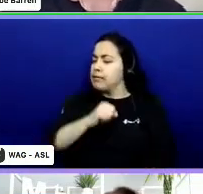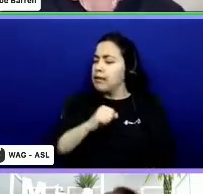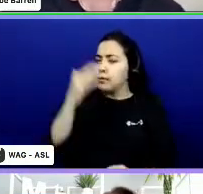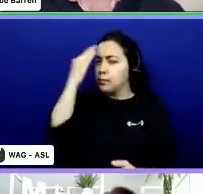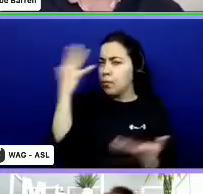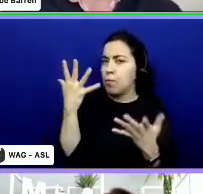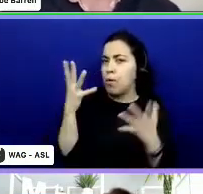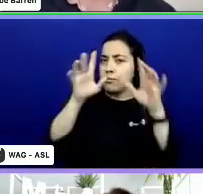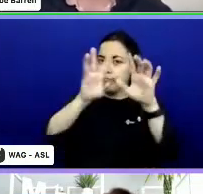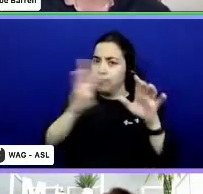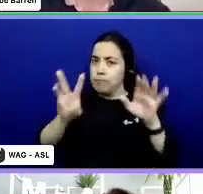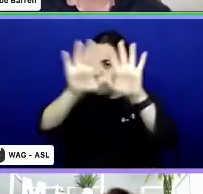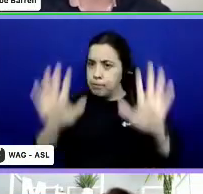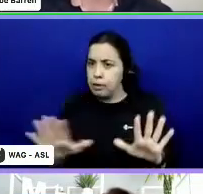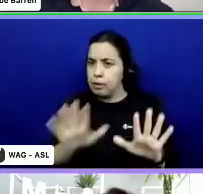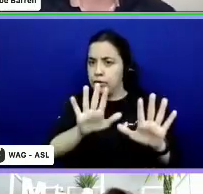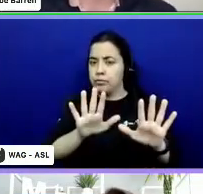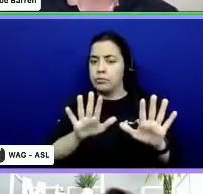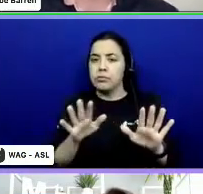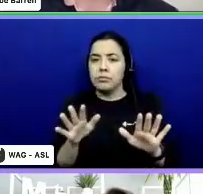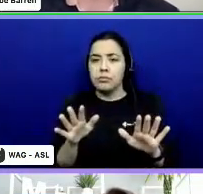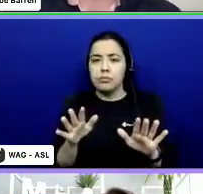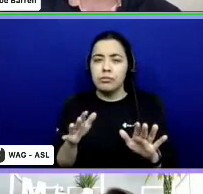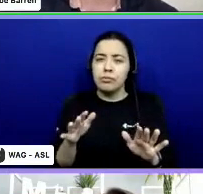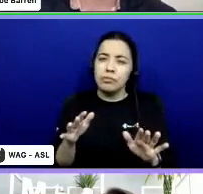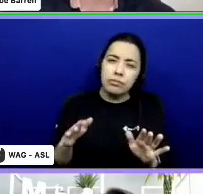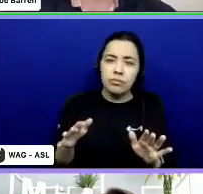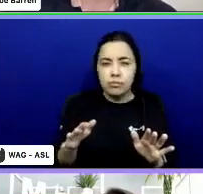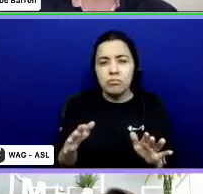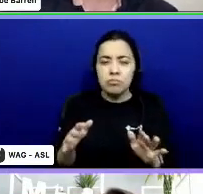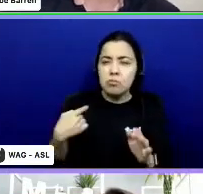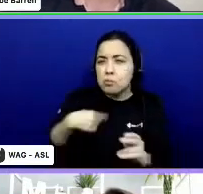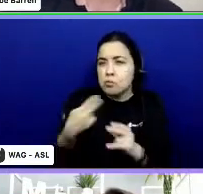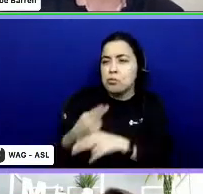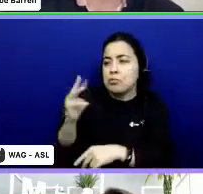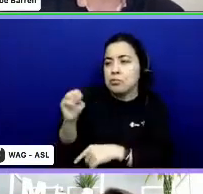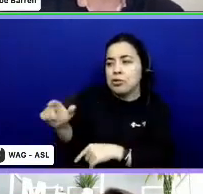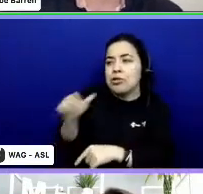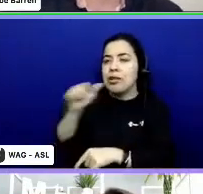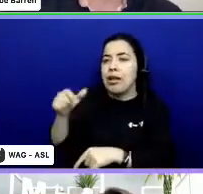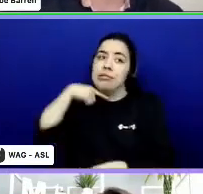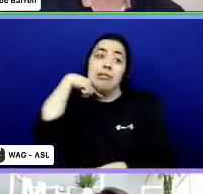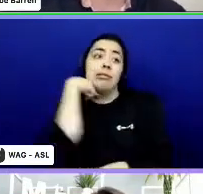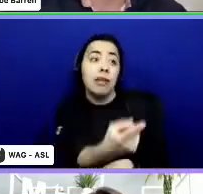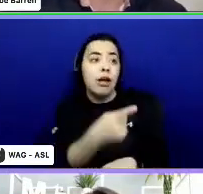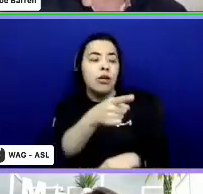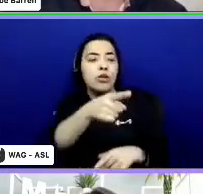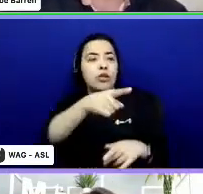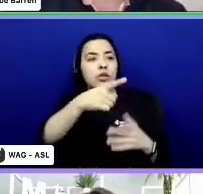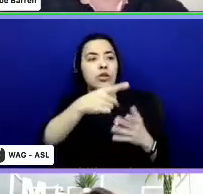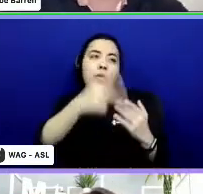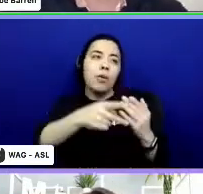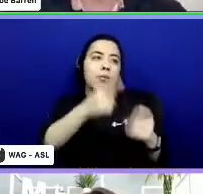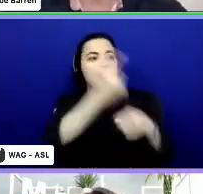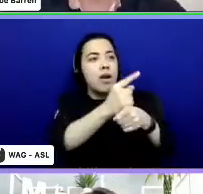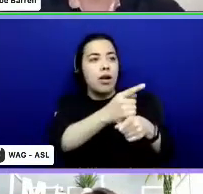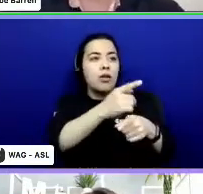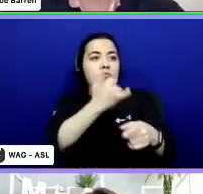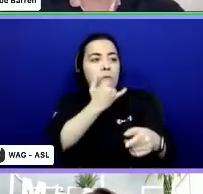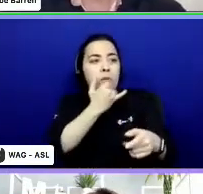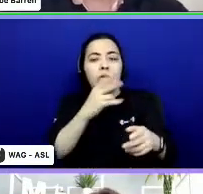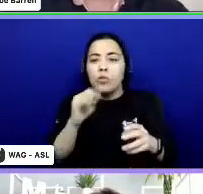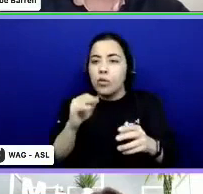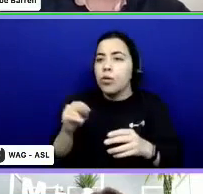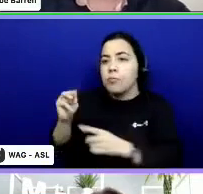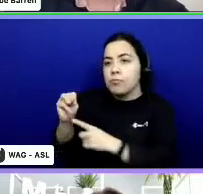page. And that's why, again, we use the machine learning not to tell the user that they've programmed their website correctly, but to try to guide them towards